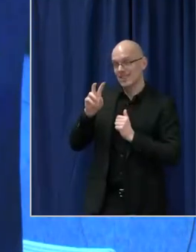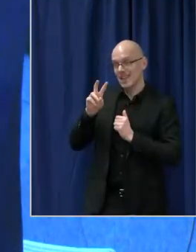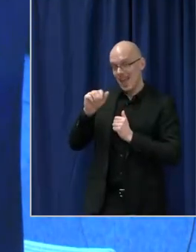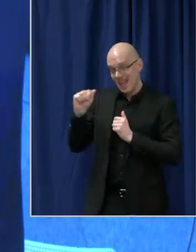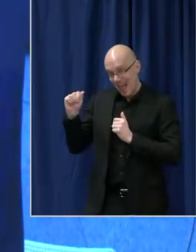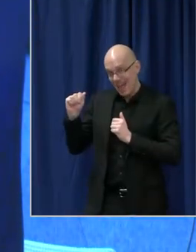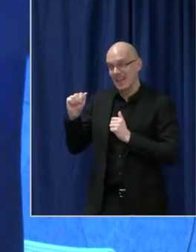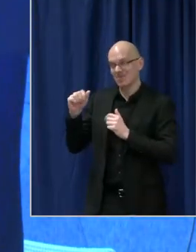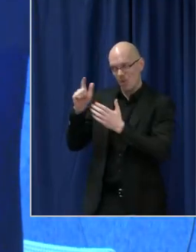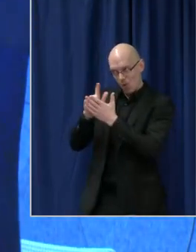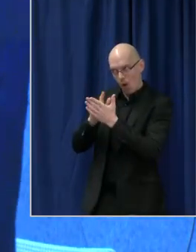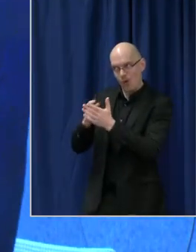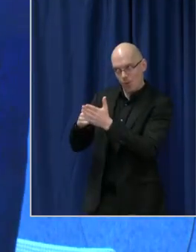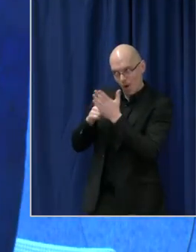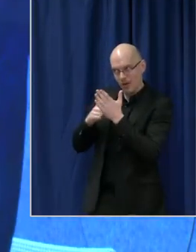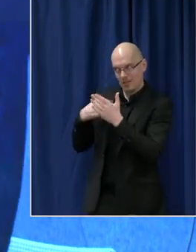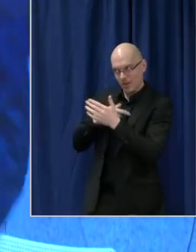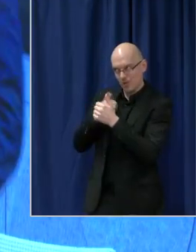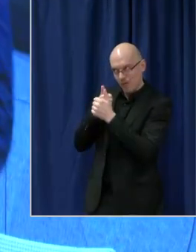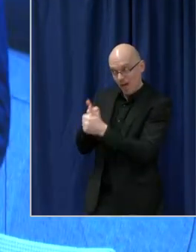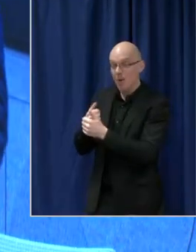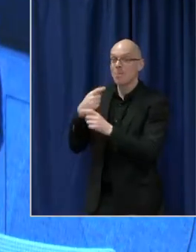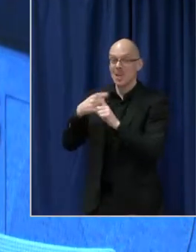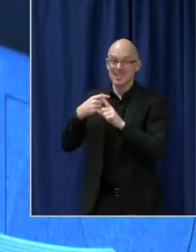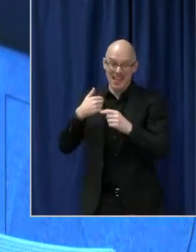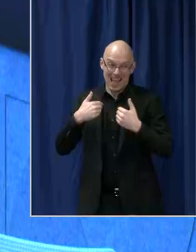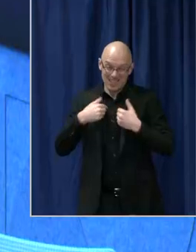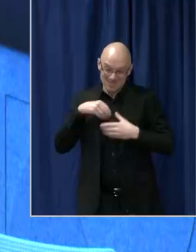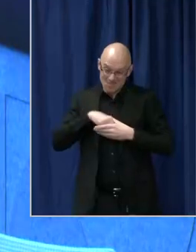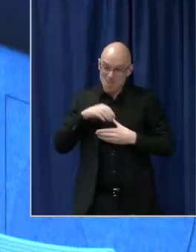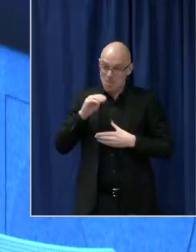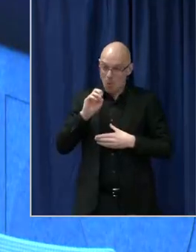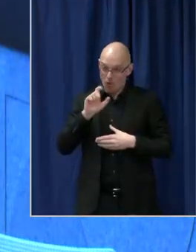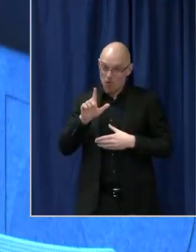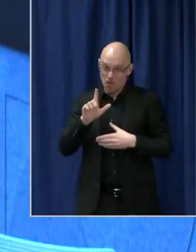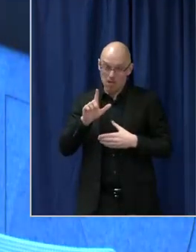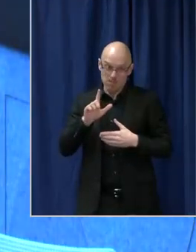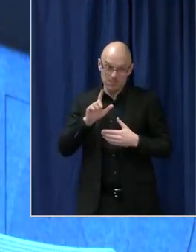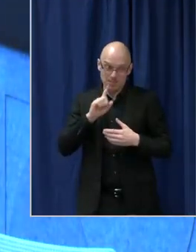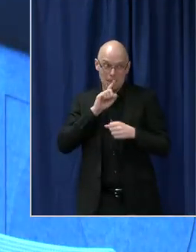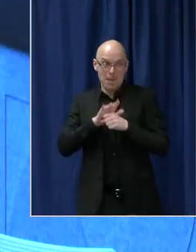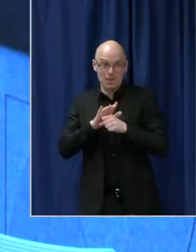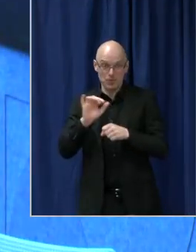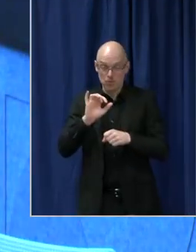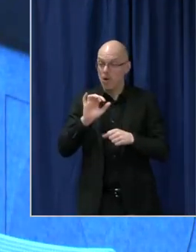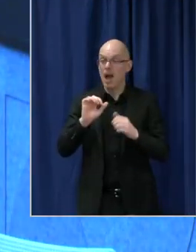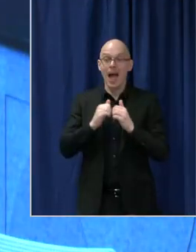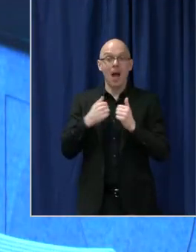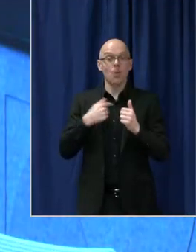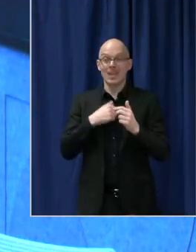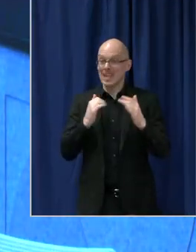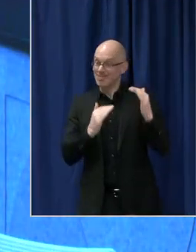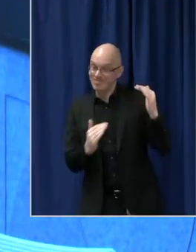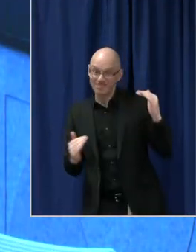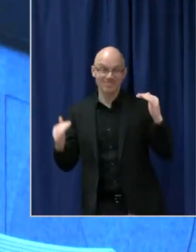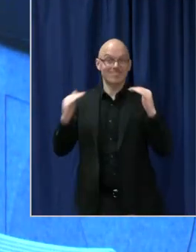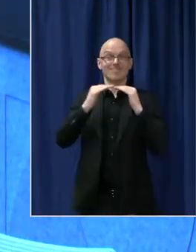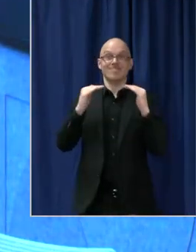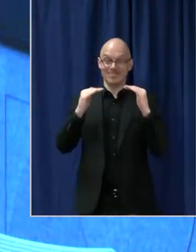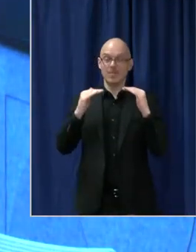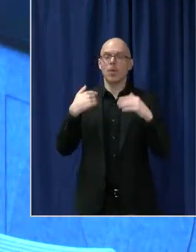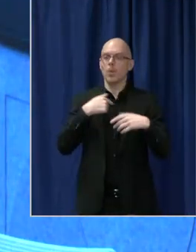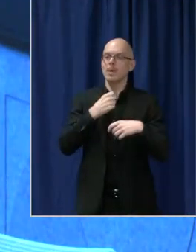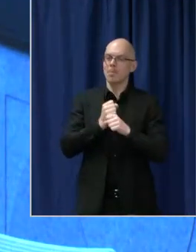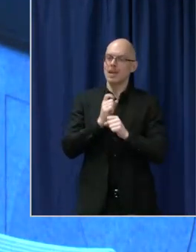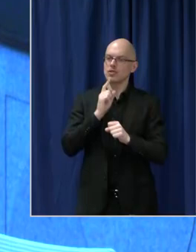imperative to do, is to make sure that in closing the digital divide, we make sure that next generation connectivity is